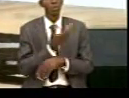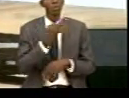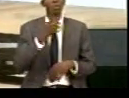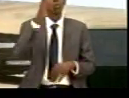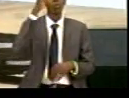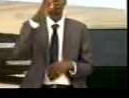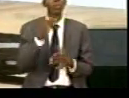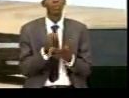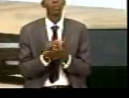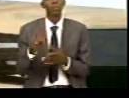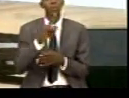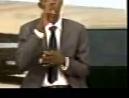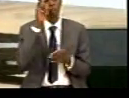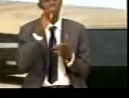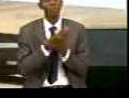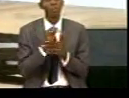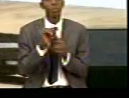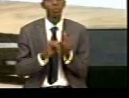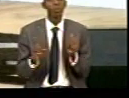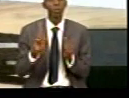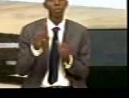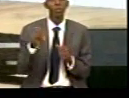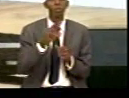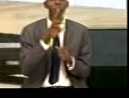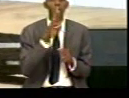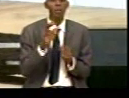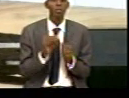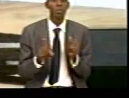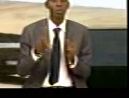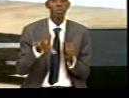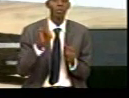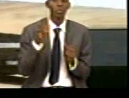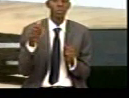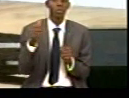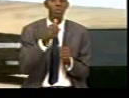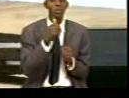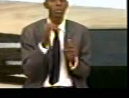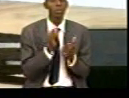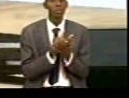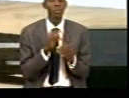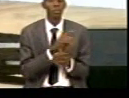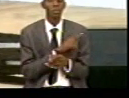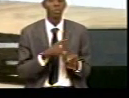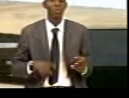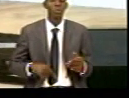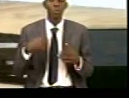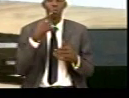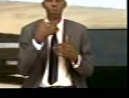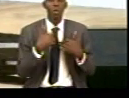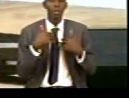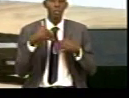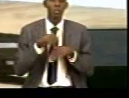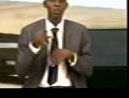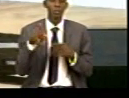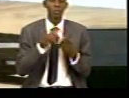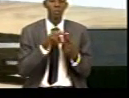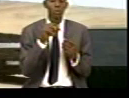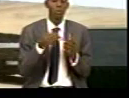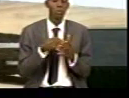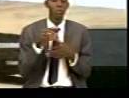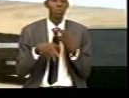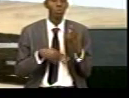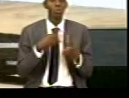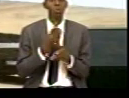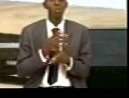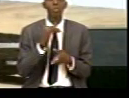you are, everywhere you find yourself, the Lord who has sent you to this world is